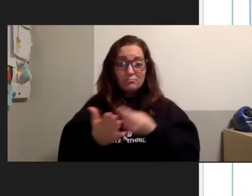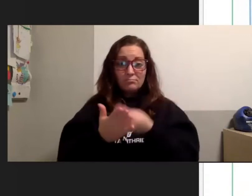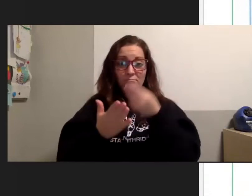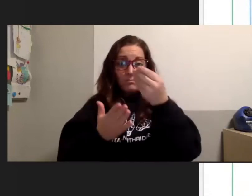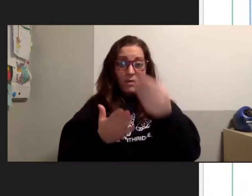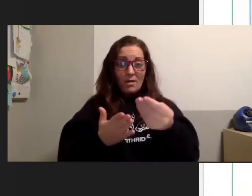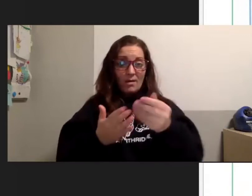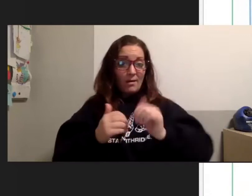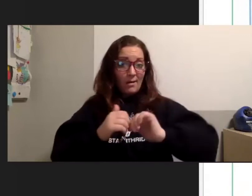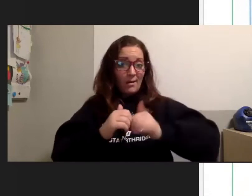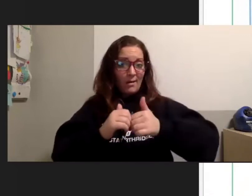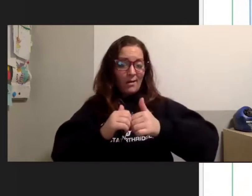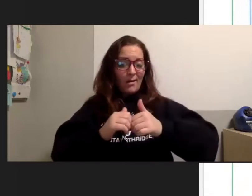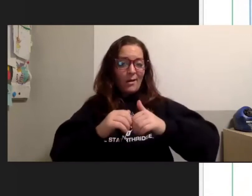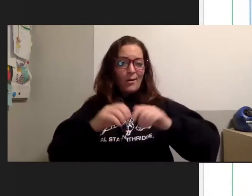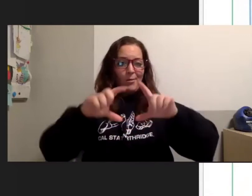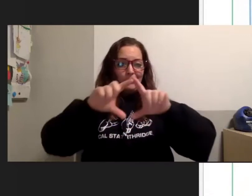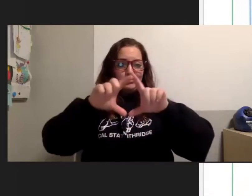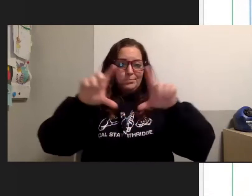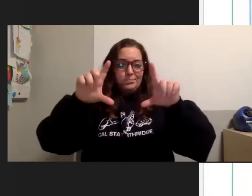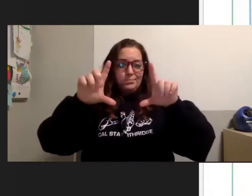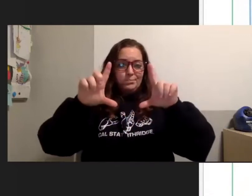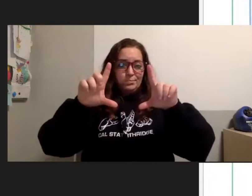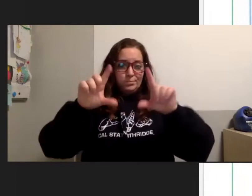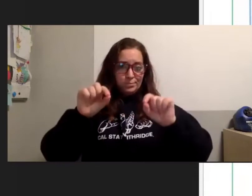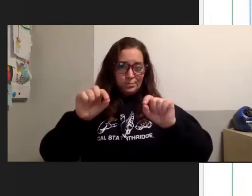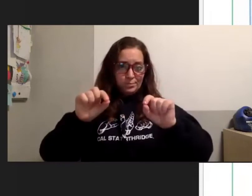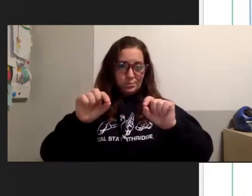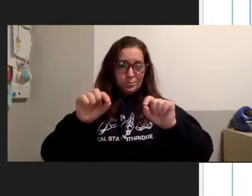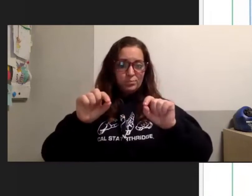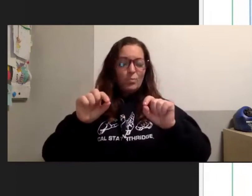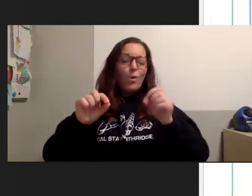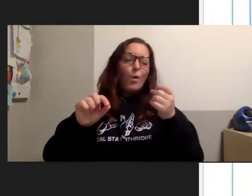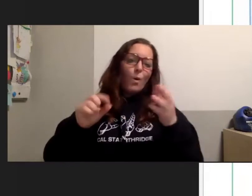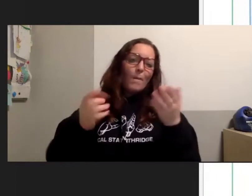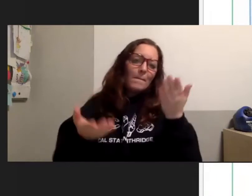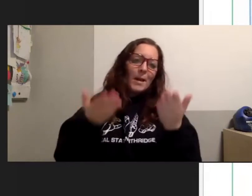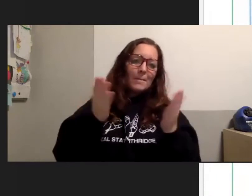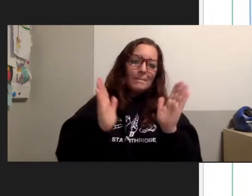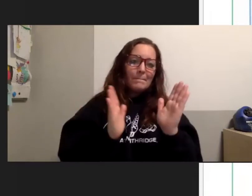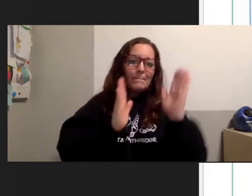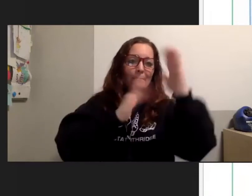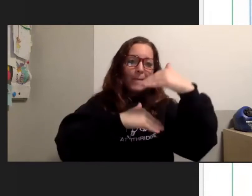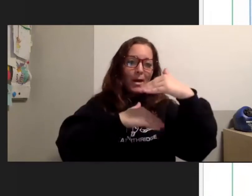The seeds tend to come in small envelopes or boxes.